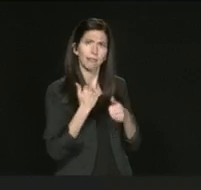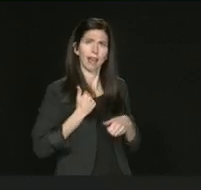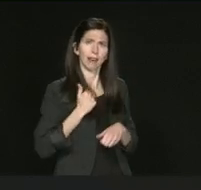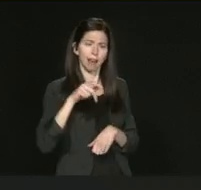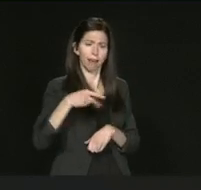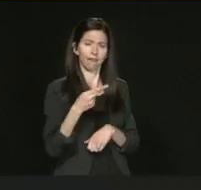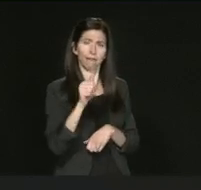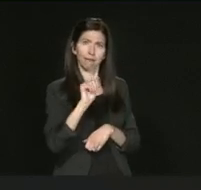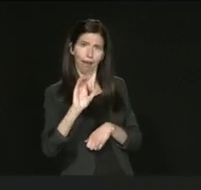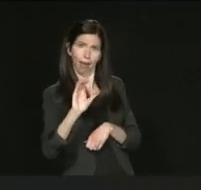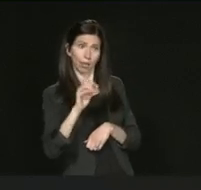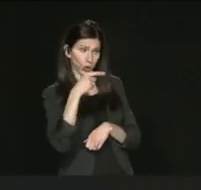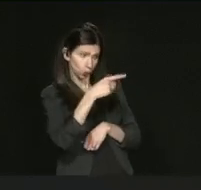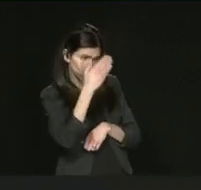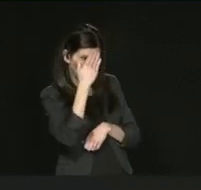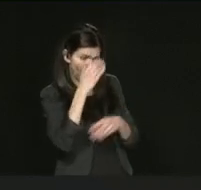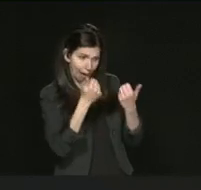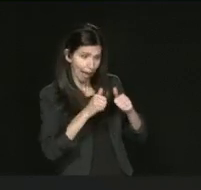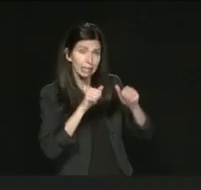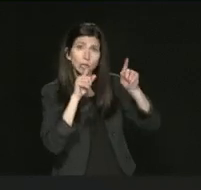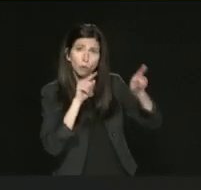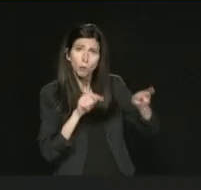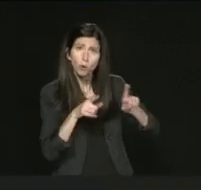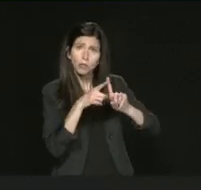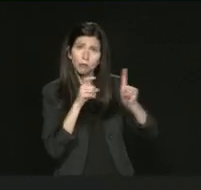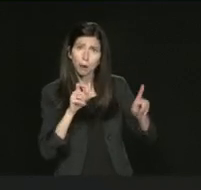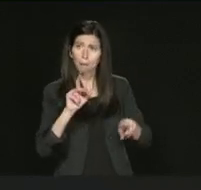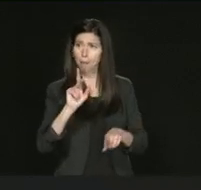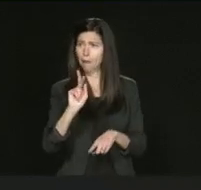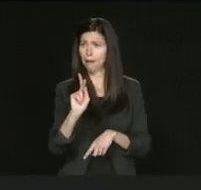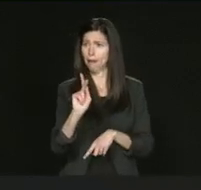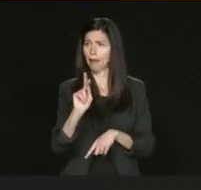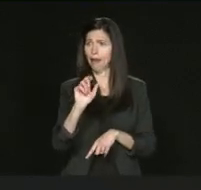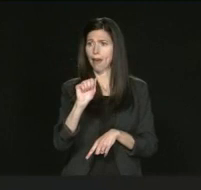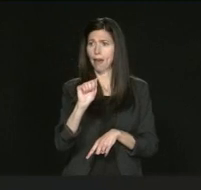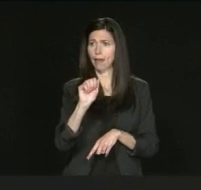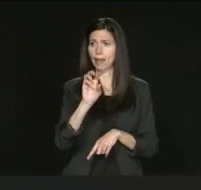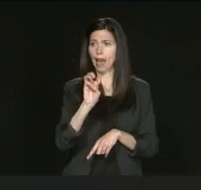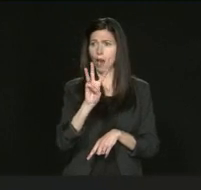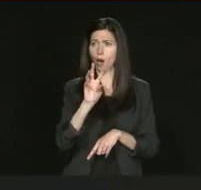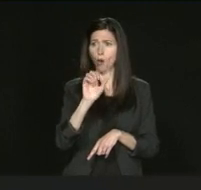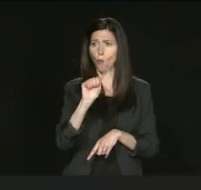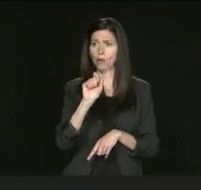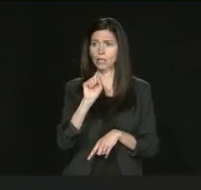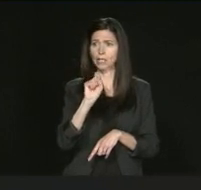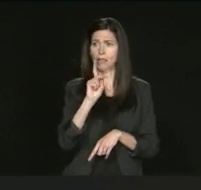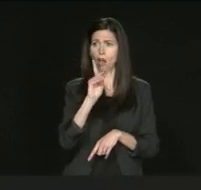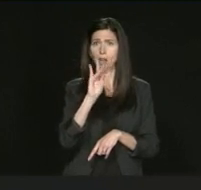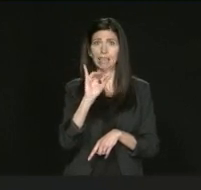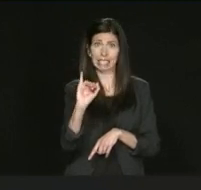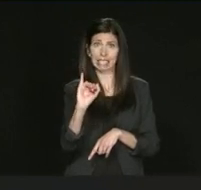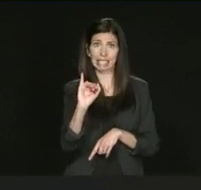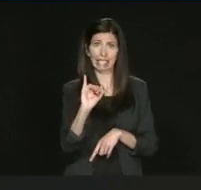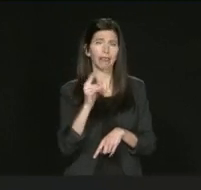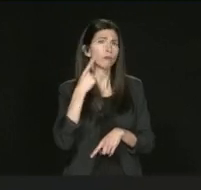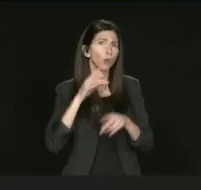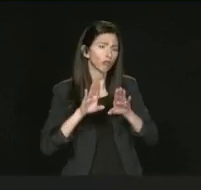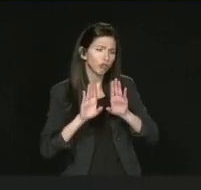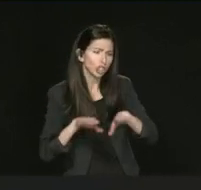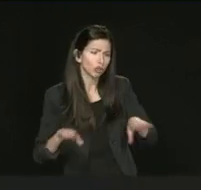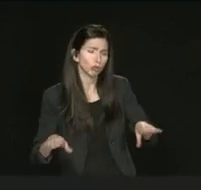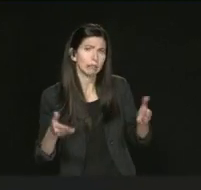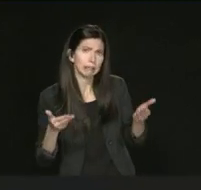Kawasaki-like illness in children in Canada, and if so, where are the cases that the Public Health Agency is aware of,